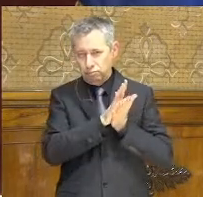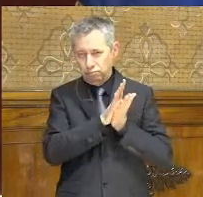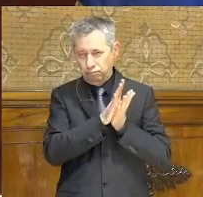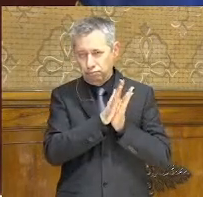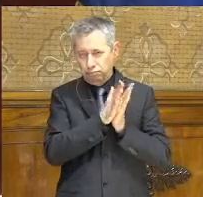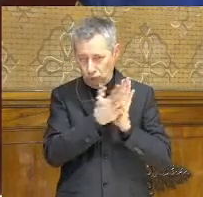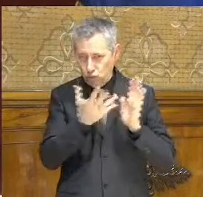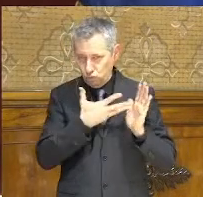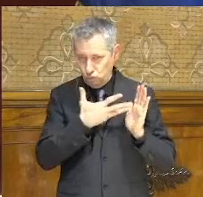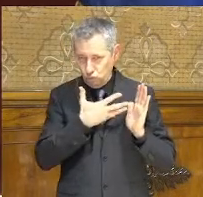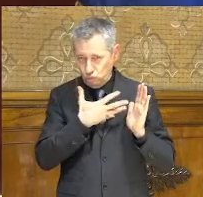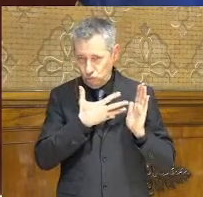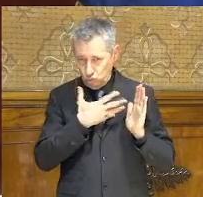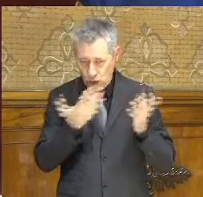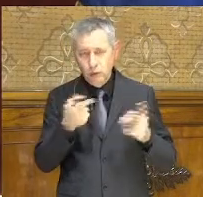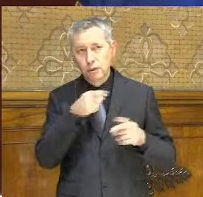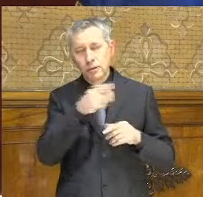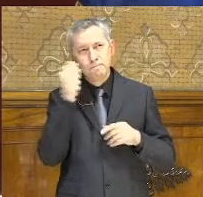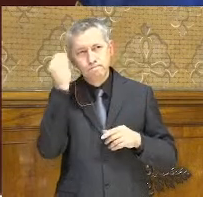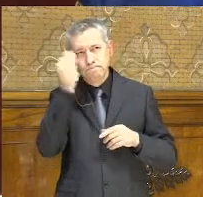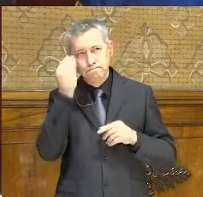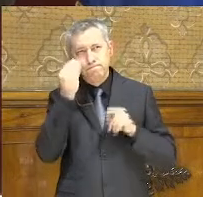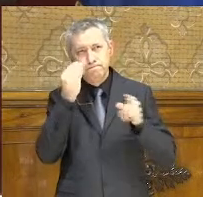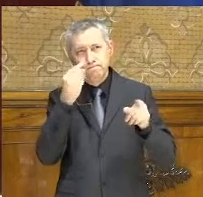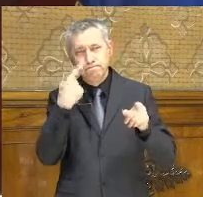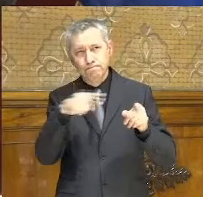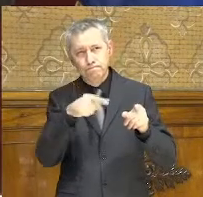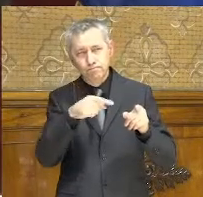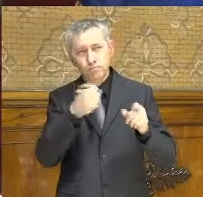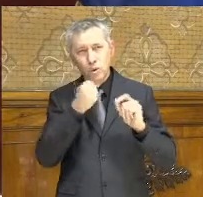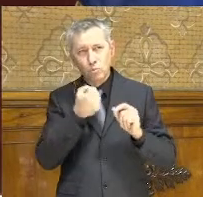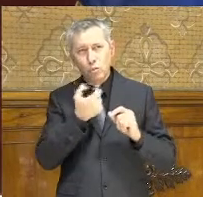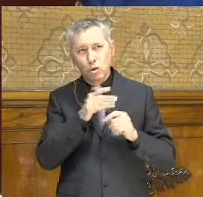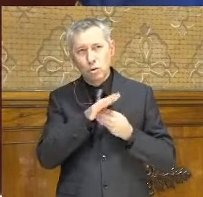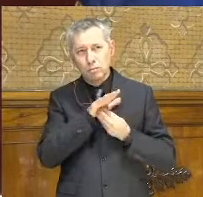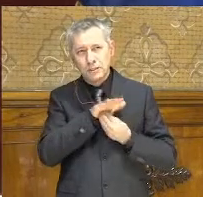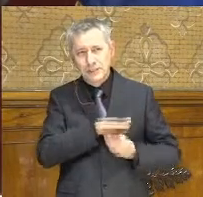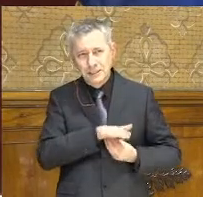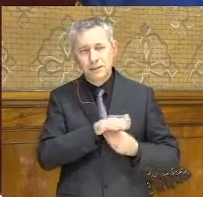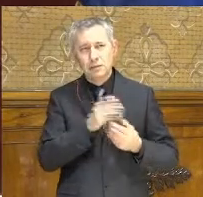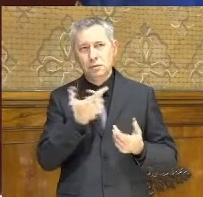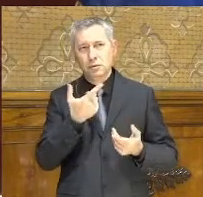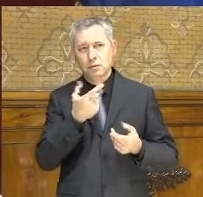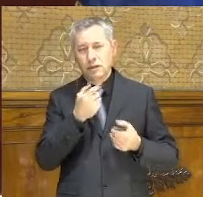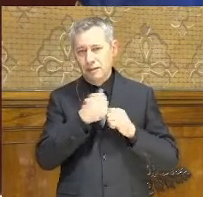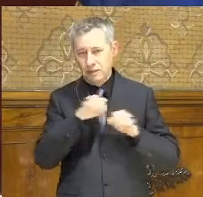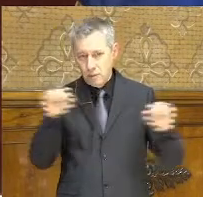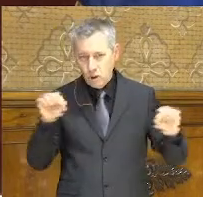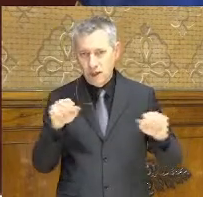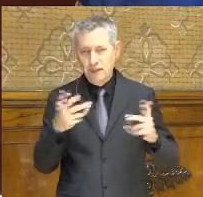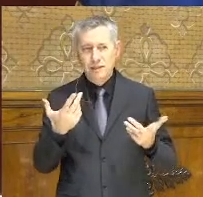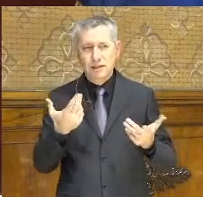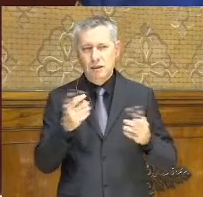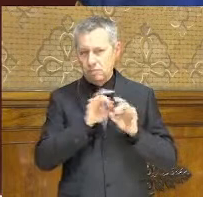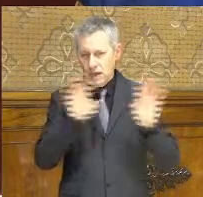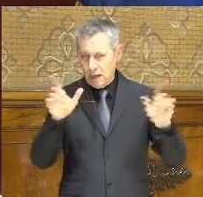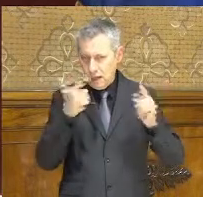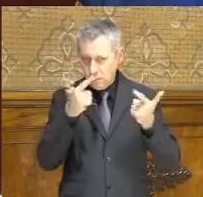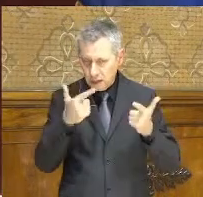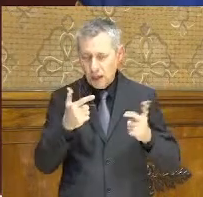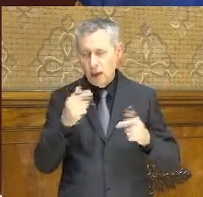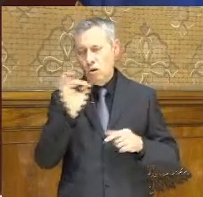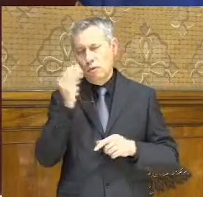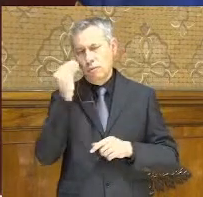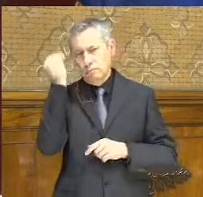think of the suppression of freedom within democracy, when we think of what